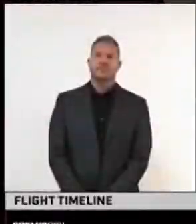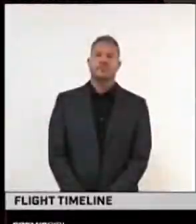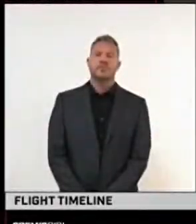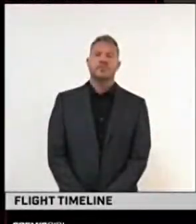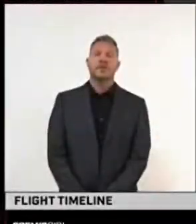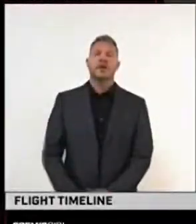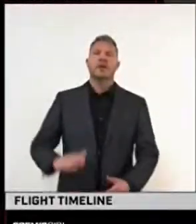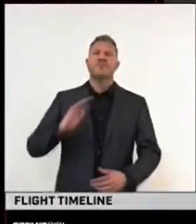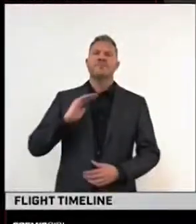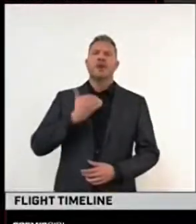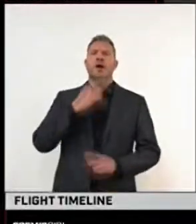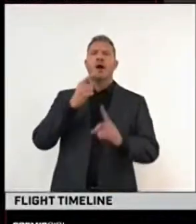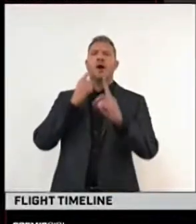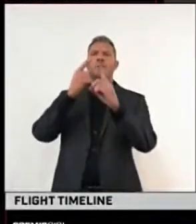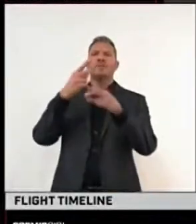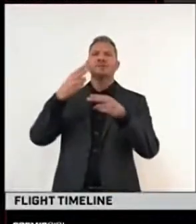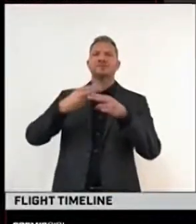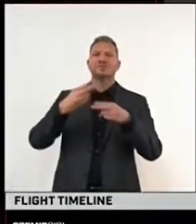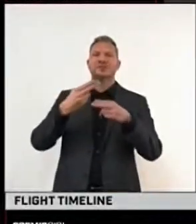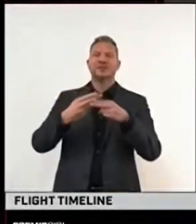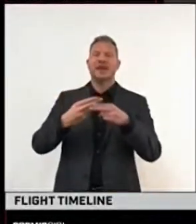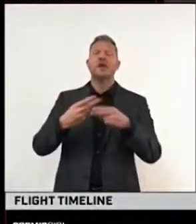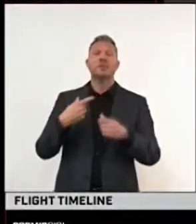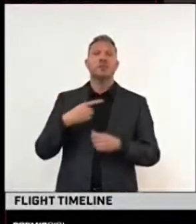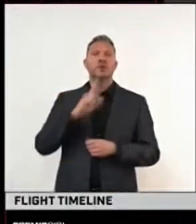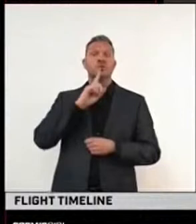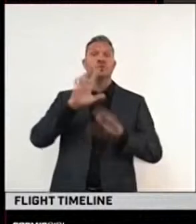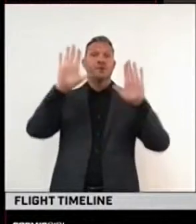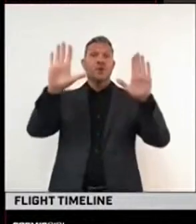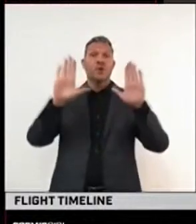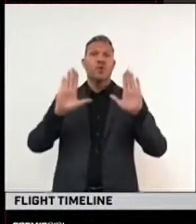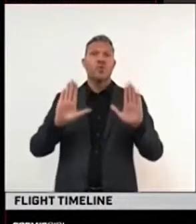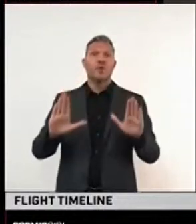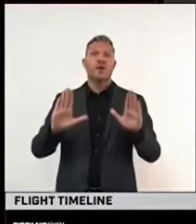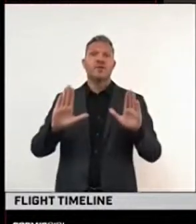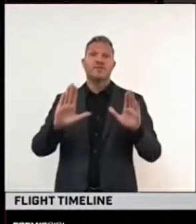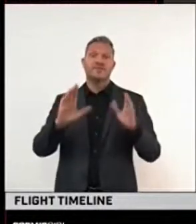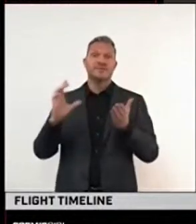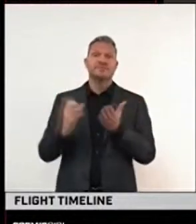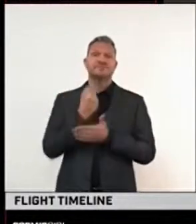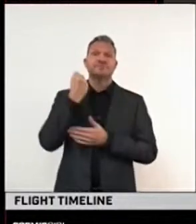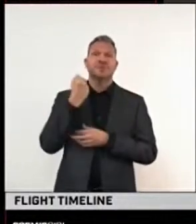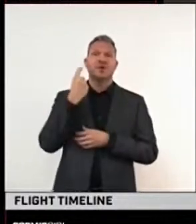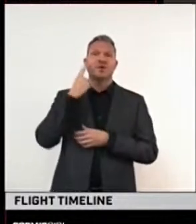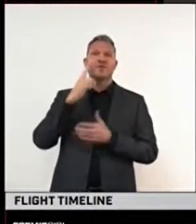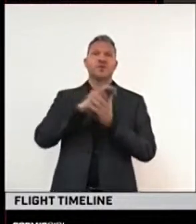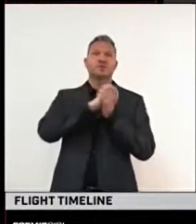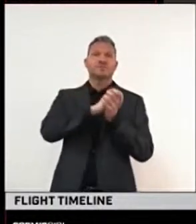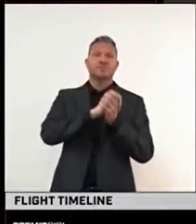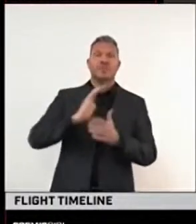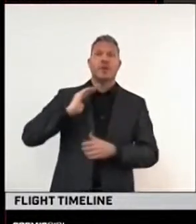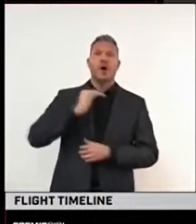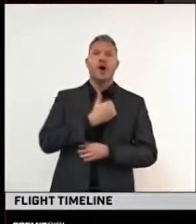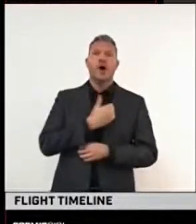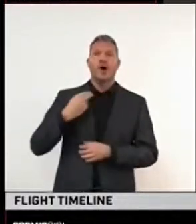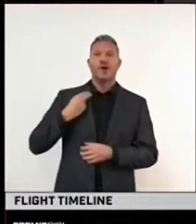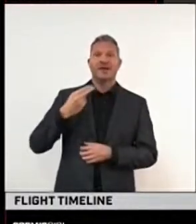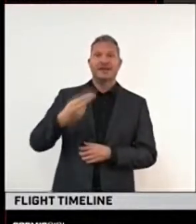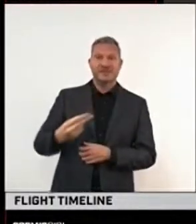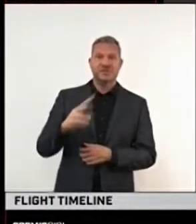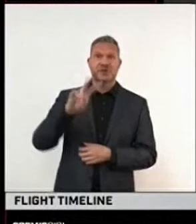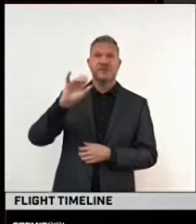For our mission name for today's launch, we thought it'd be a wonderful opportunity to celebrate the innovators we work with in the Virgin Group history, which, of course,